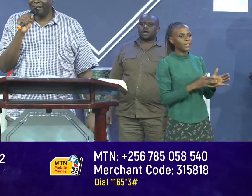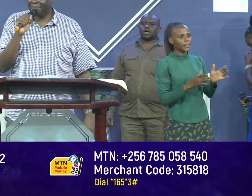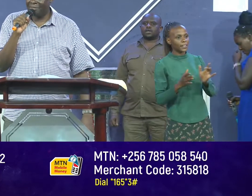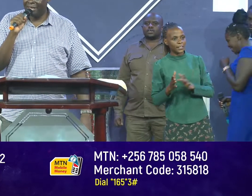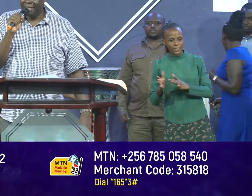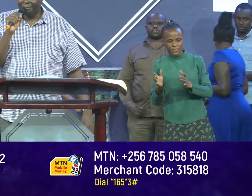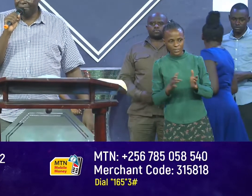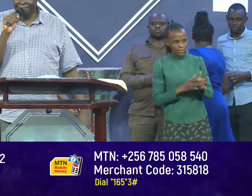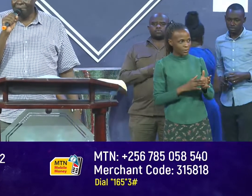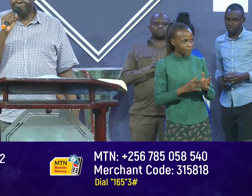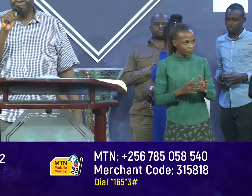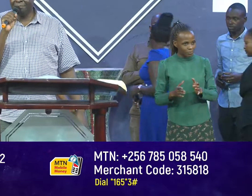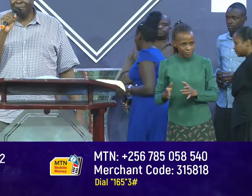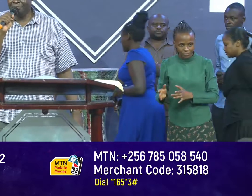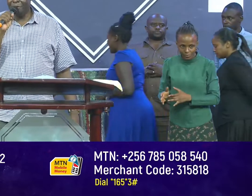asobola,